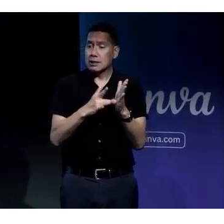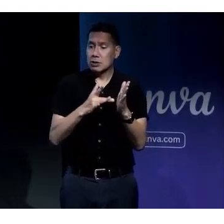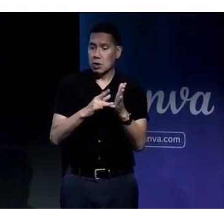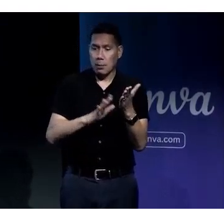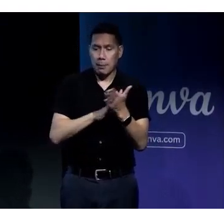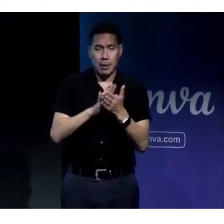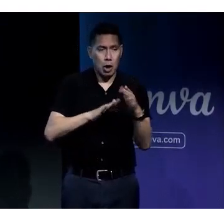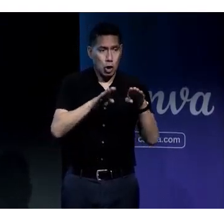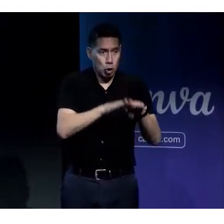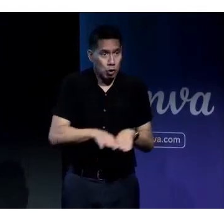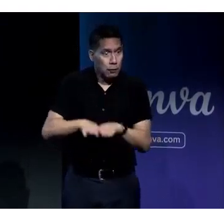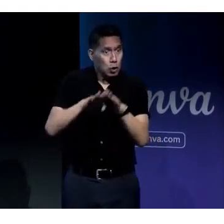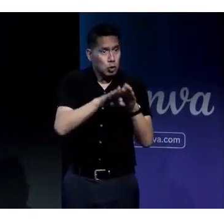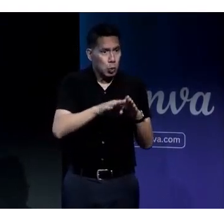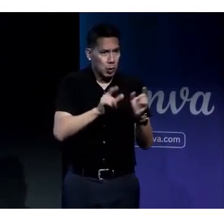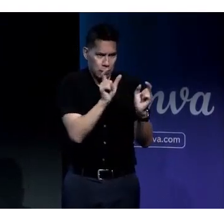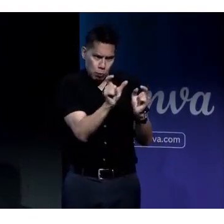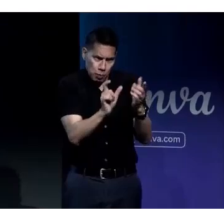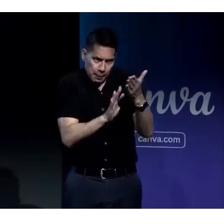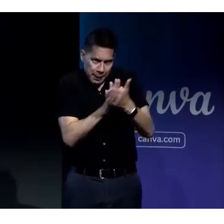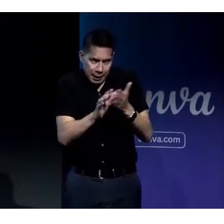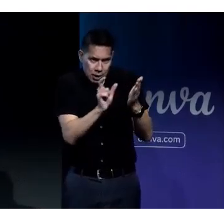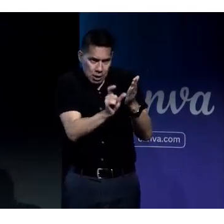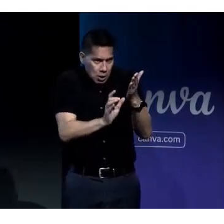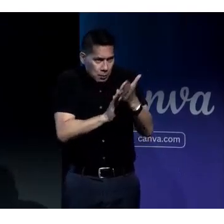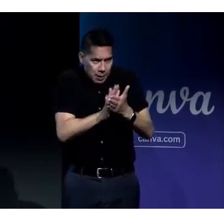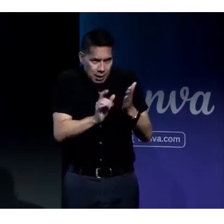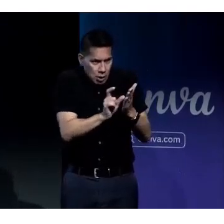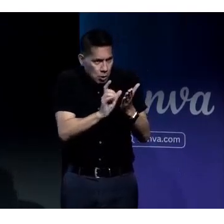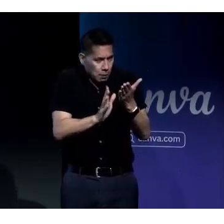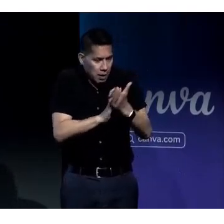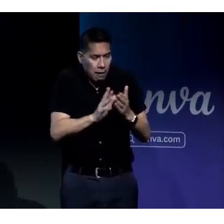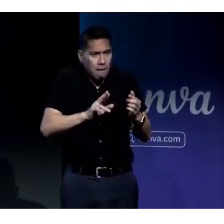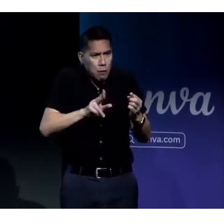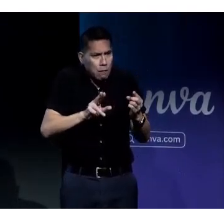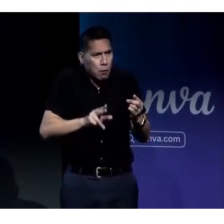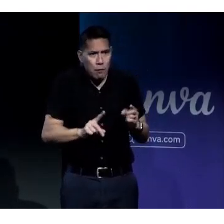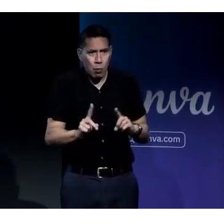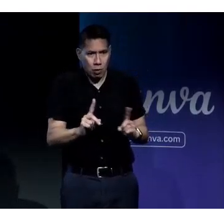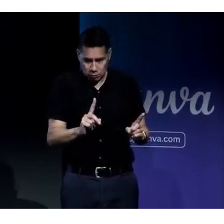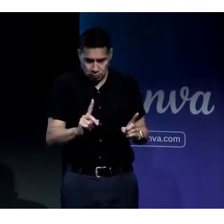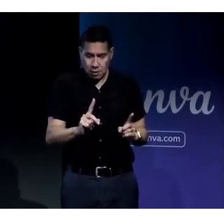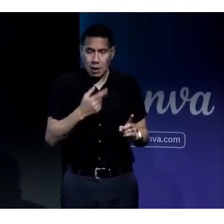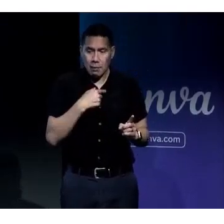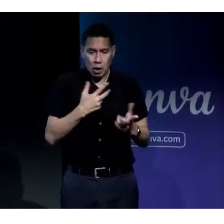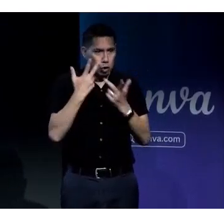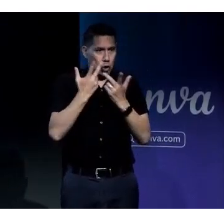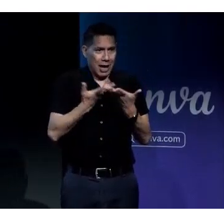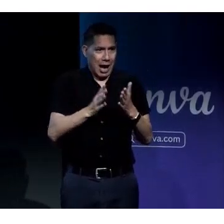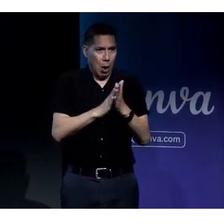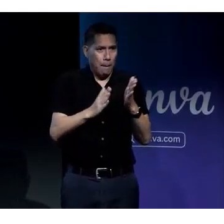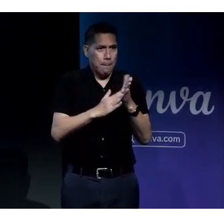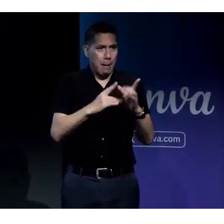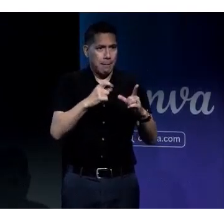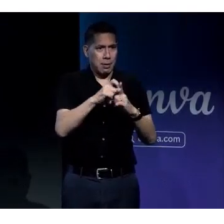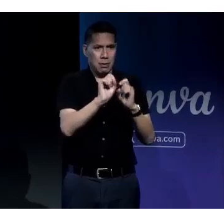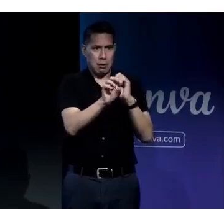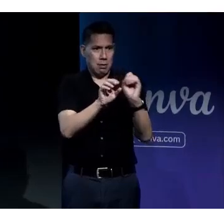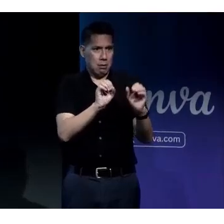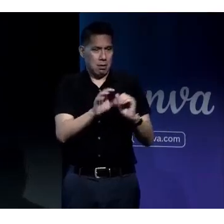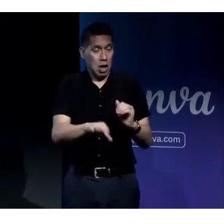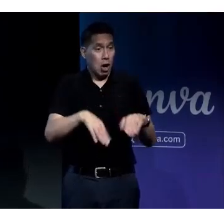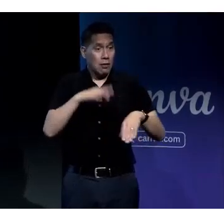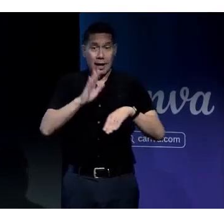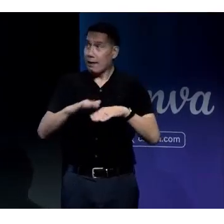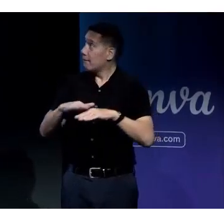the universal definitions of those roles and properties, but other ARIA documents cover how it should be mapped. So starting on the